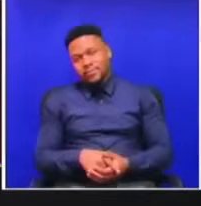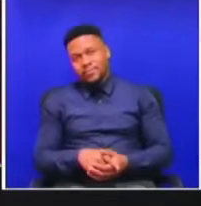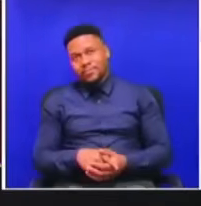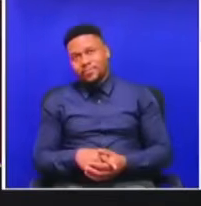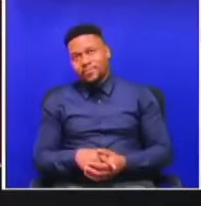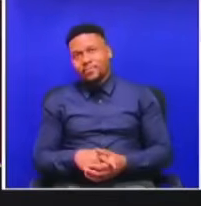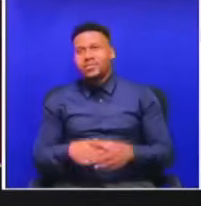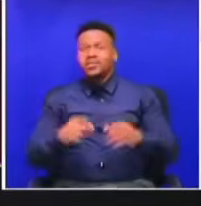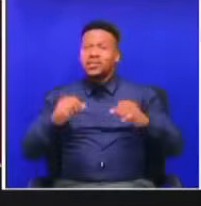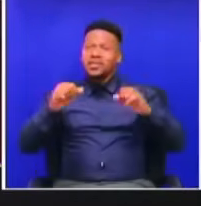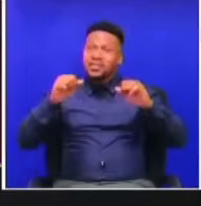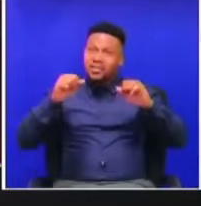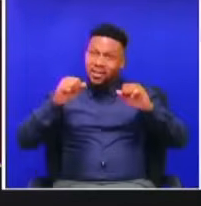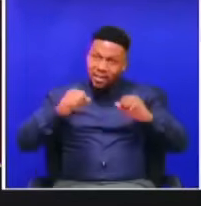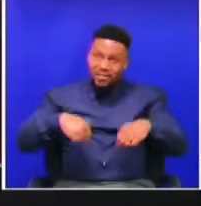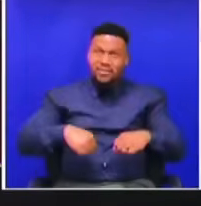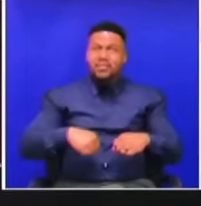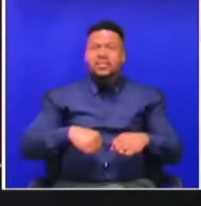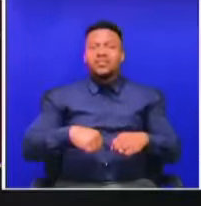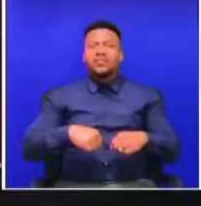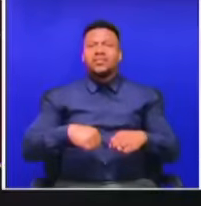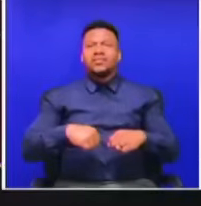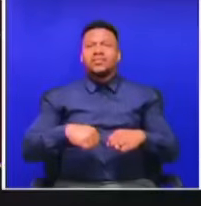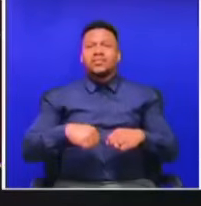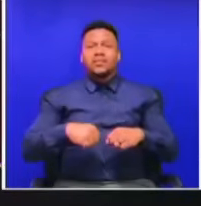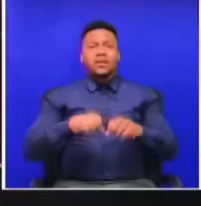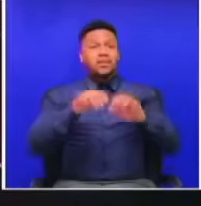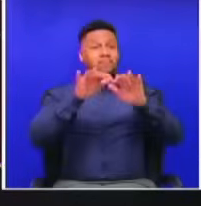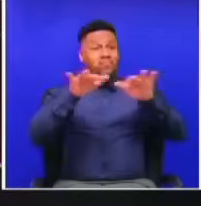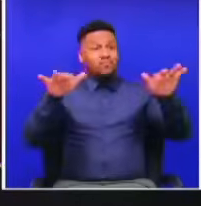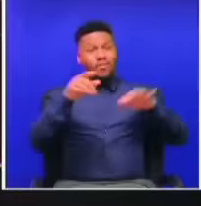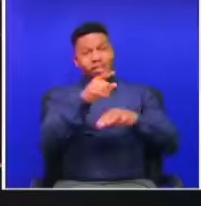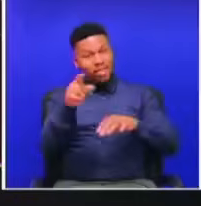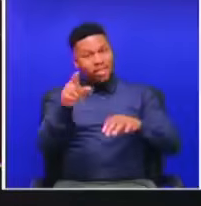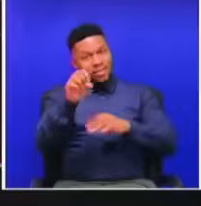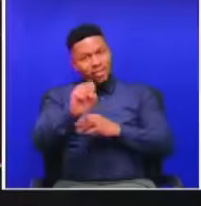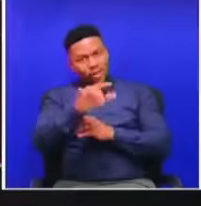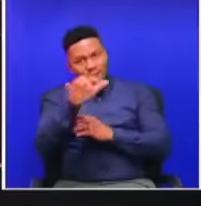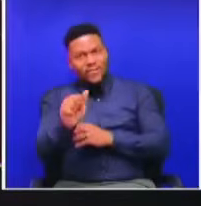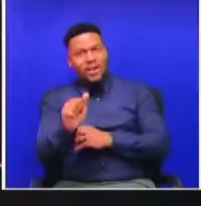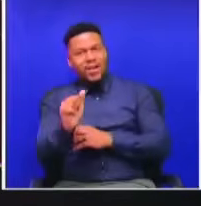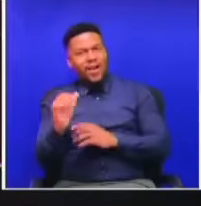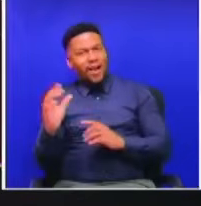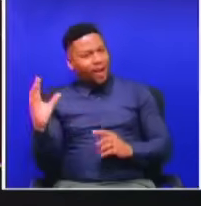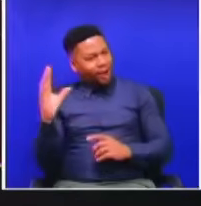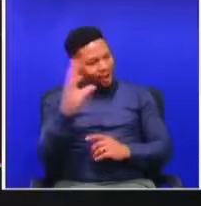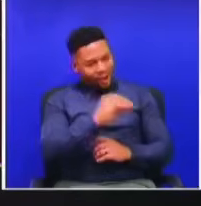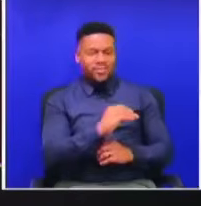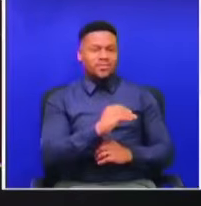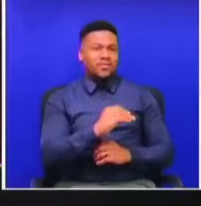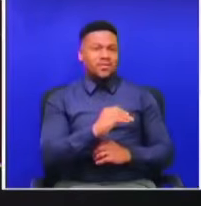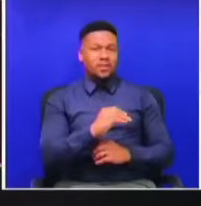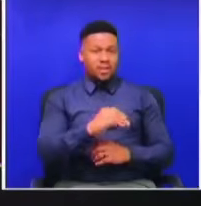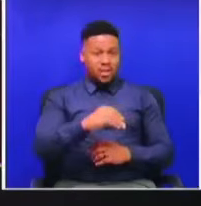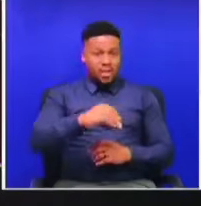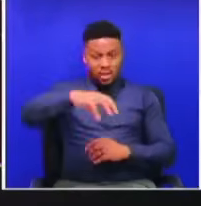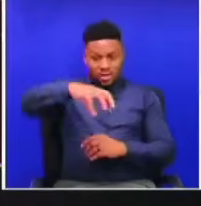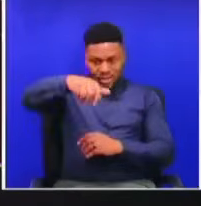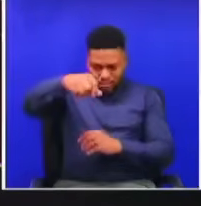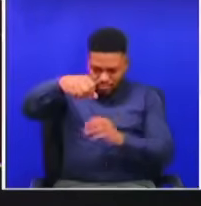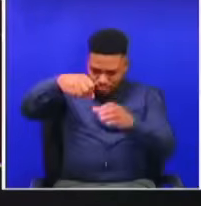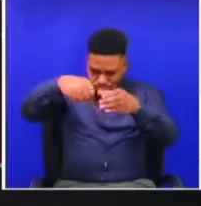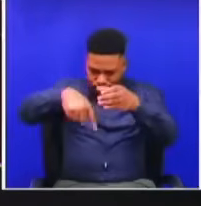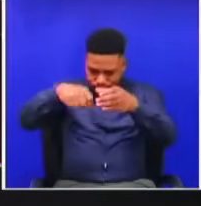as ordinary South Africans must ask, why does the tap not have water? They must